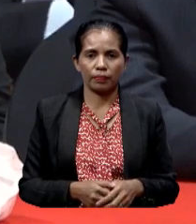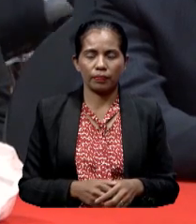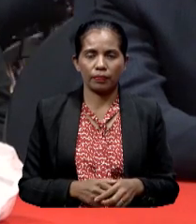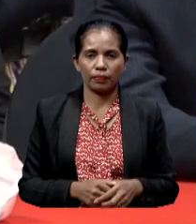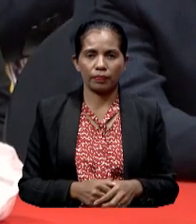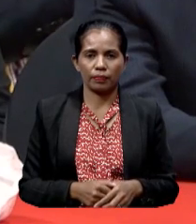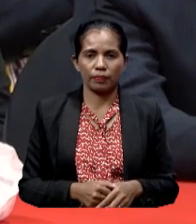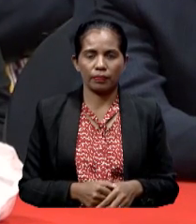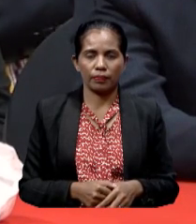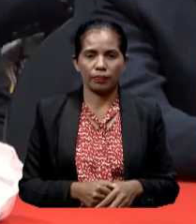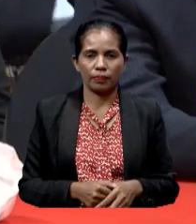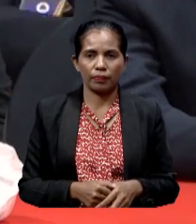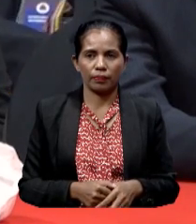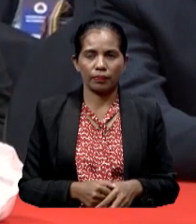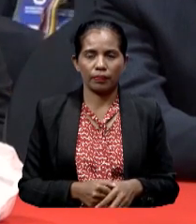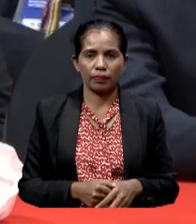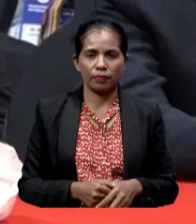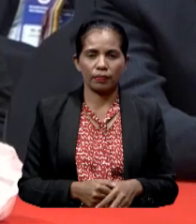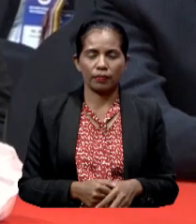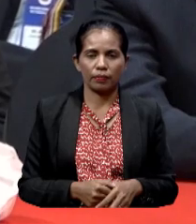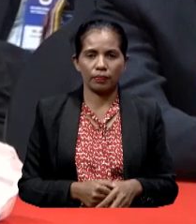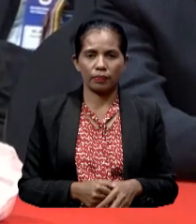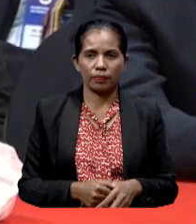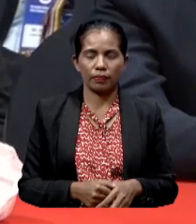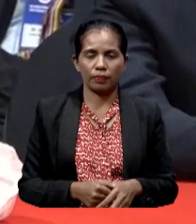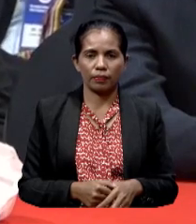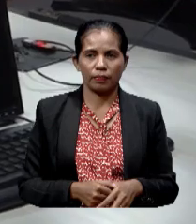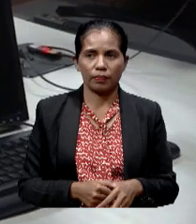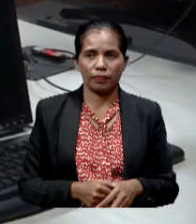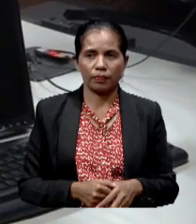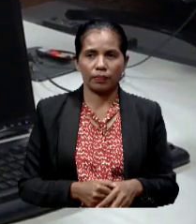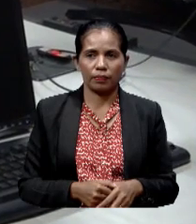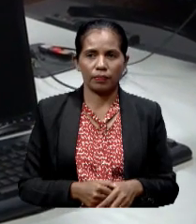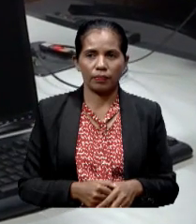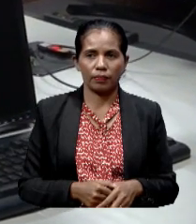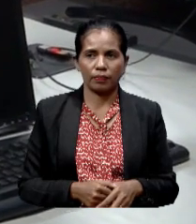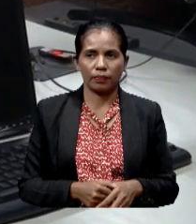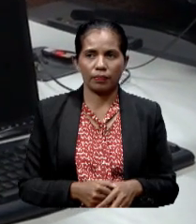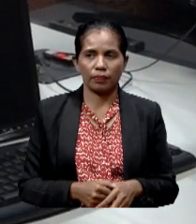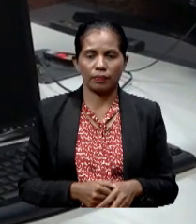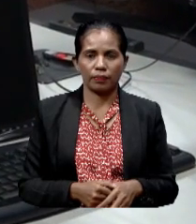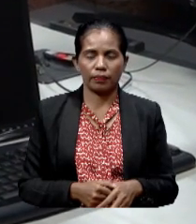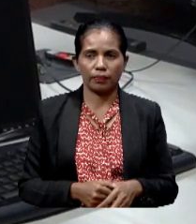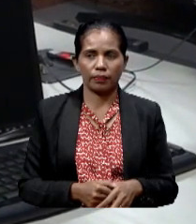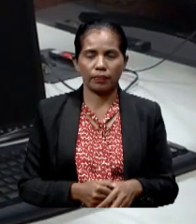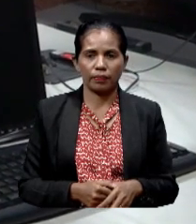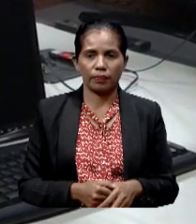room, we feel like we are in the developed world. So modern.